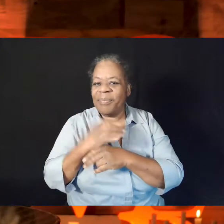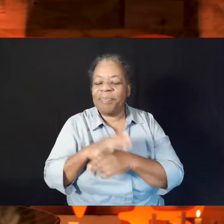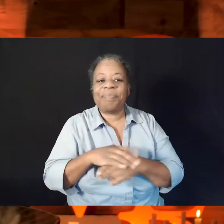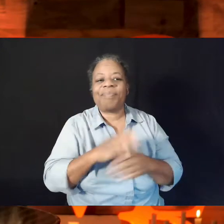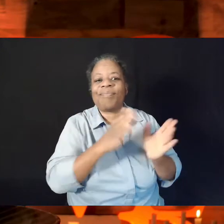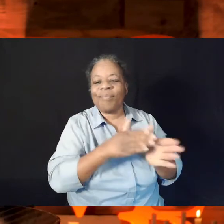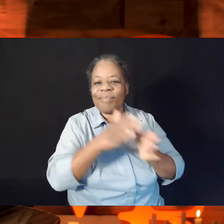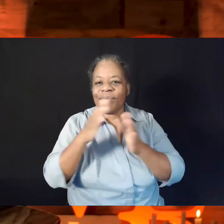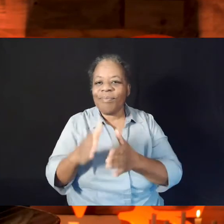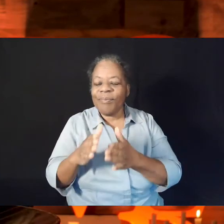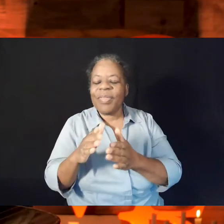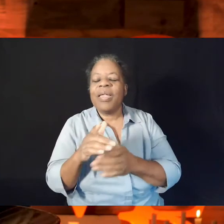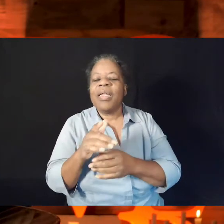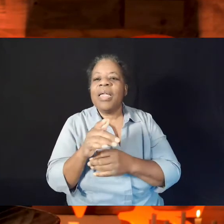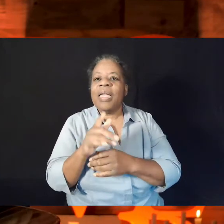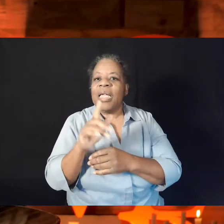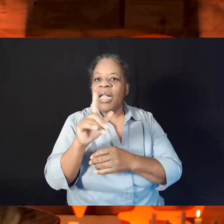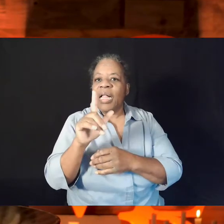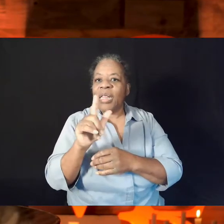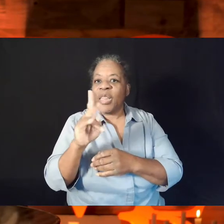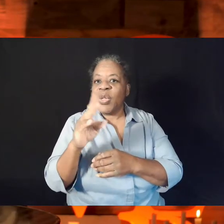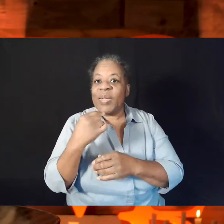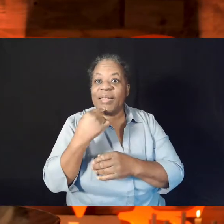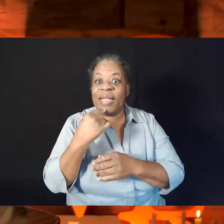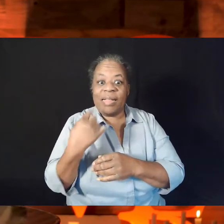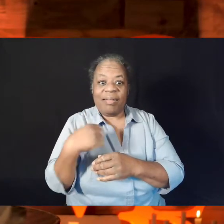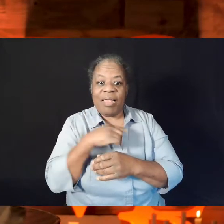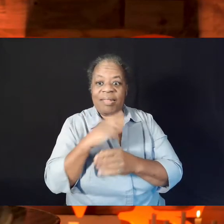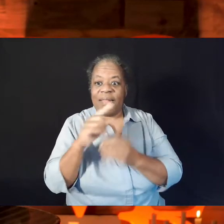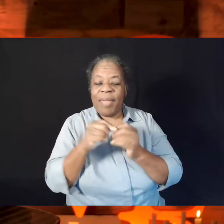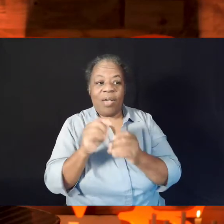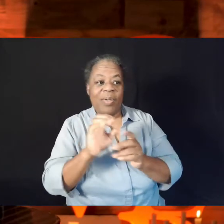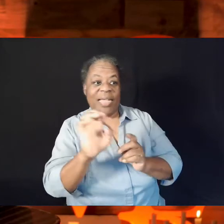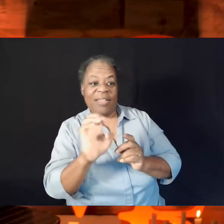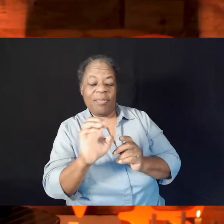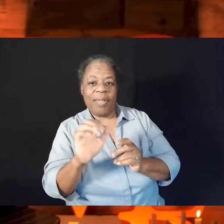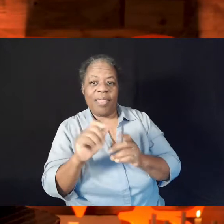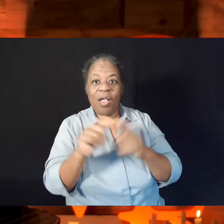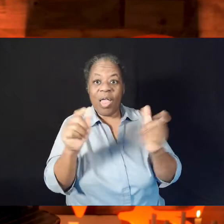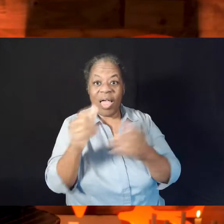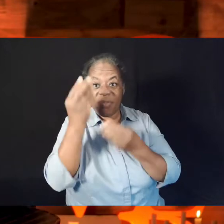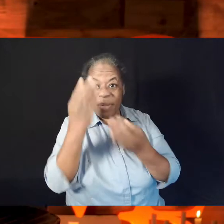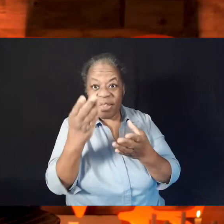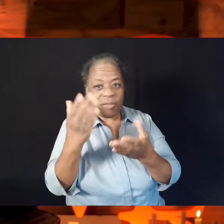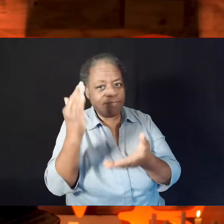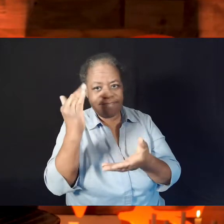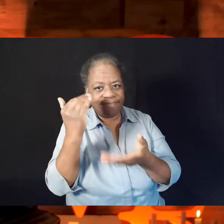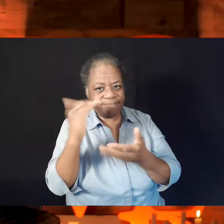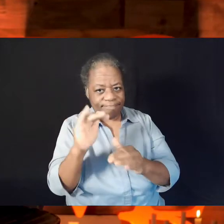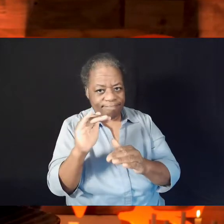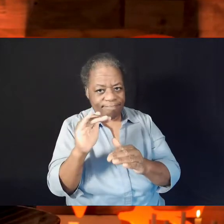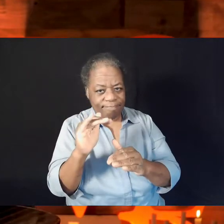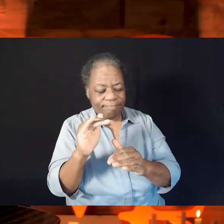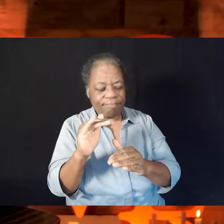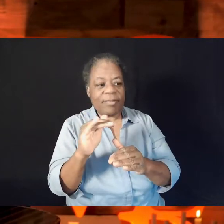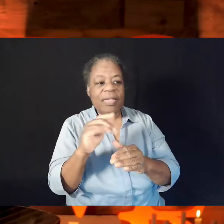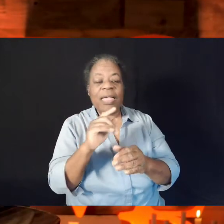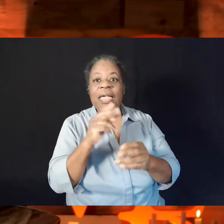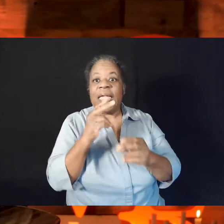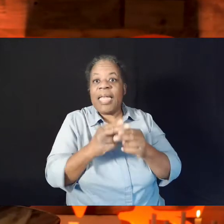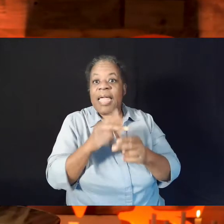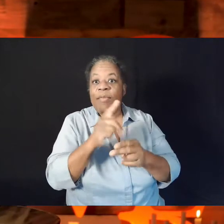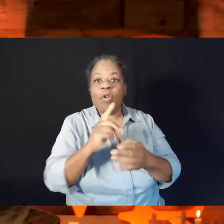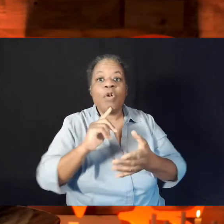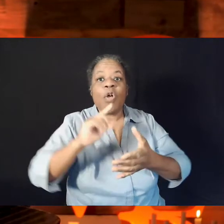Elizabeth. He doesn't give us much information about her yet, but by naming her as the wife of Zechariah, he places her in the